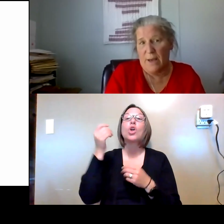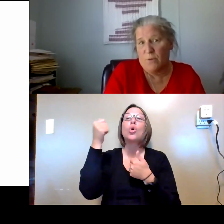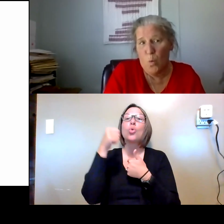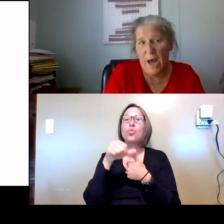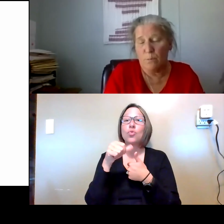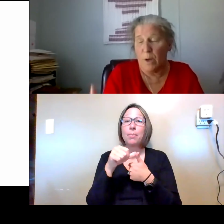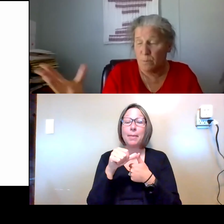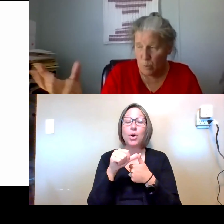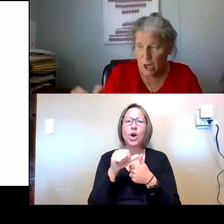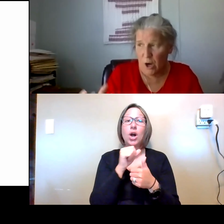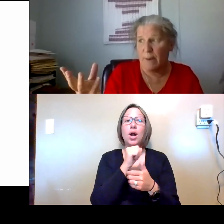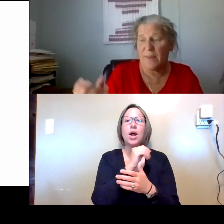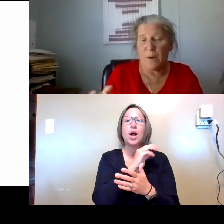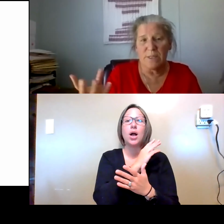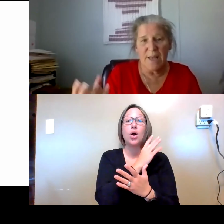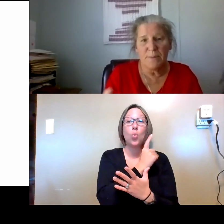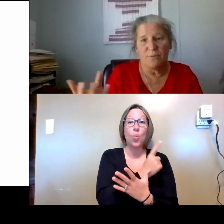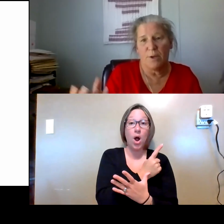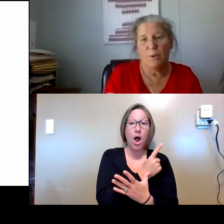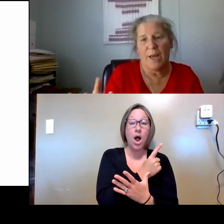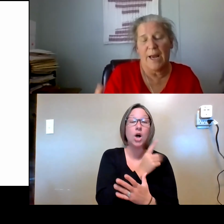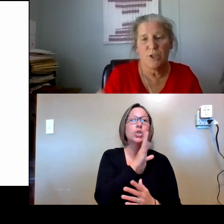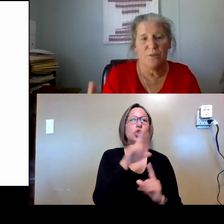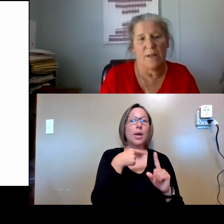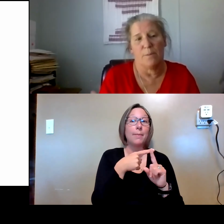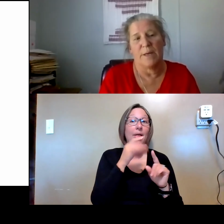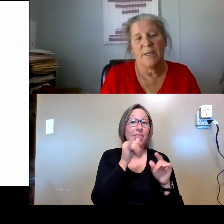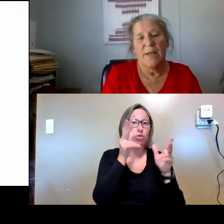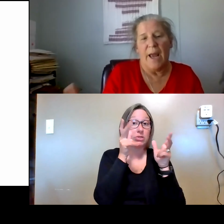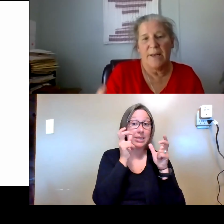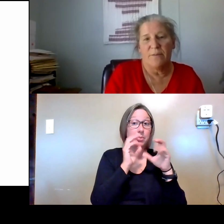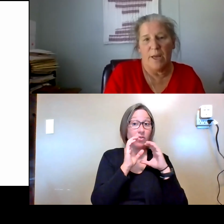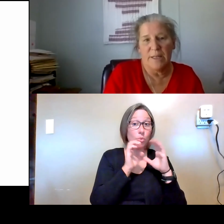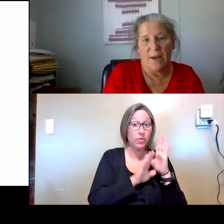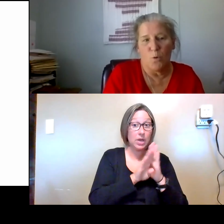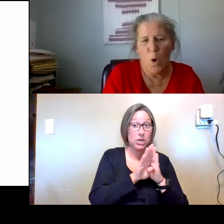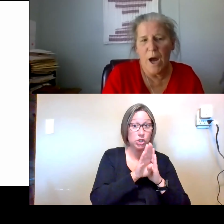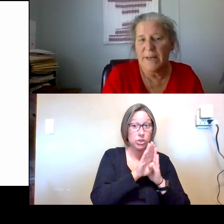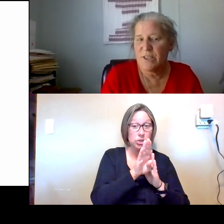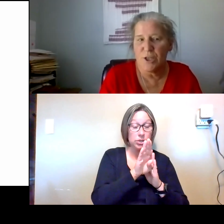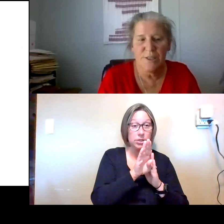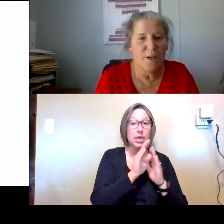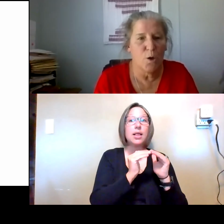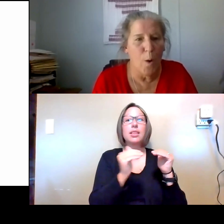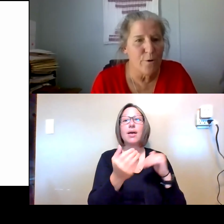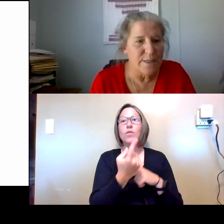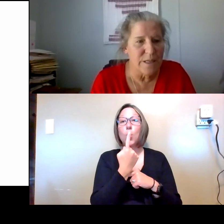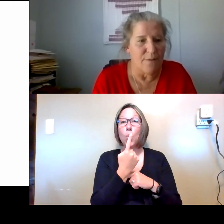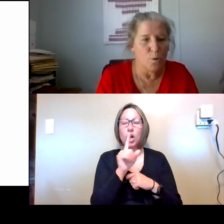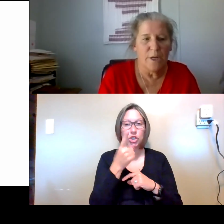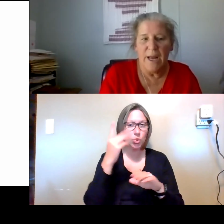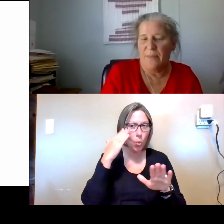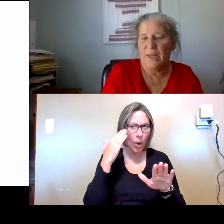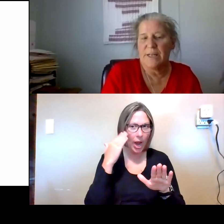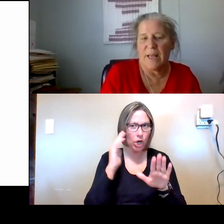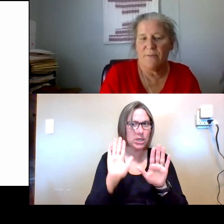So in level 1, we're talking about that receptive communication development. And in level 1, it's just in an awareness